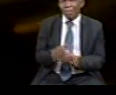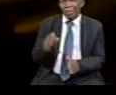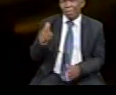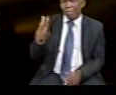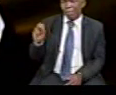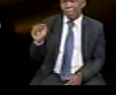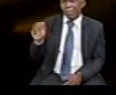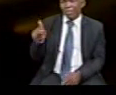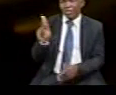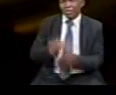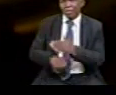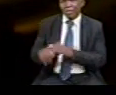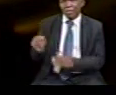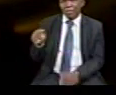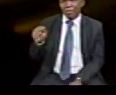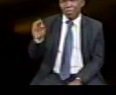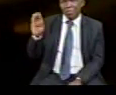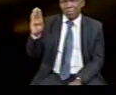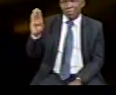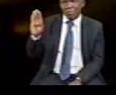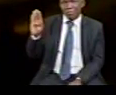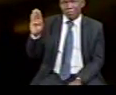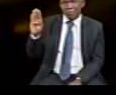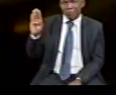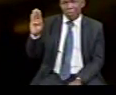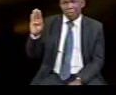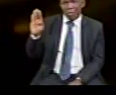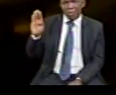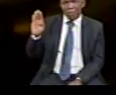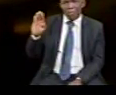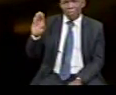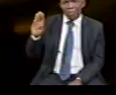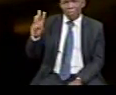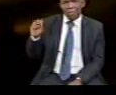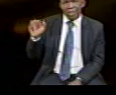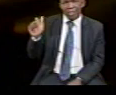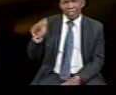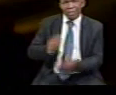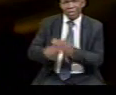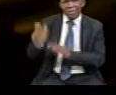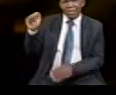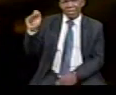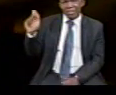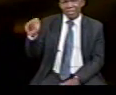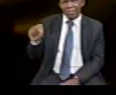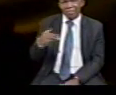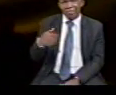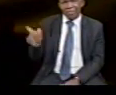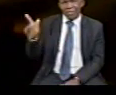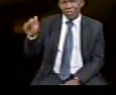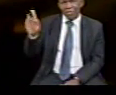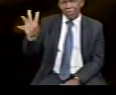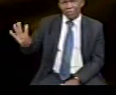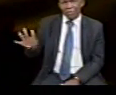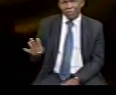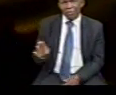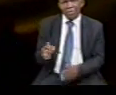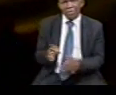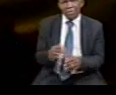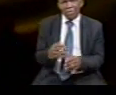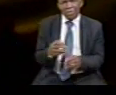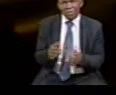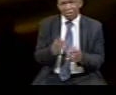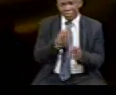verse 24. This time, we're going to read up to verse 30. In this place, we see Christ spoke